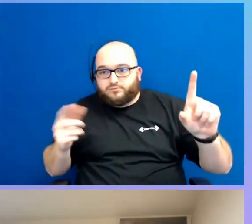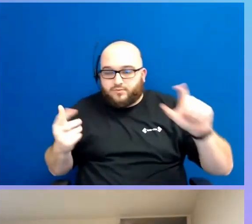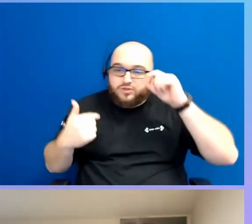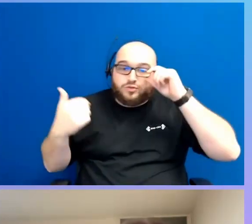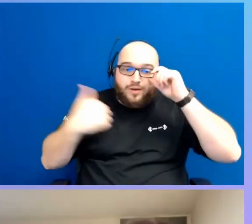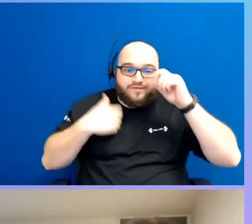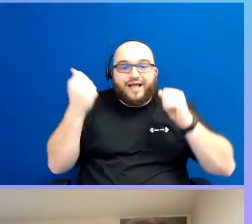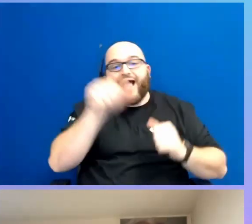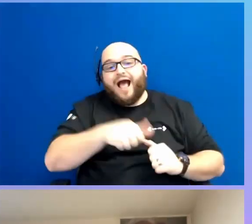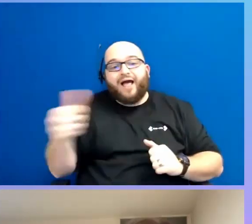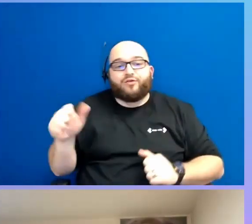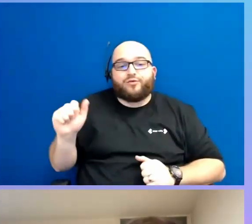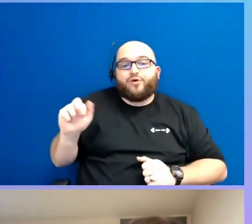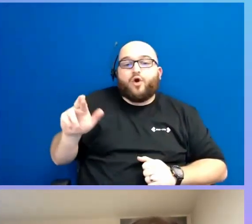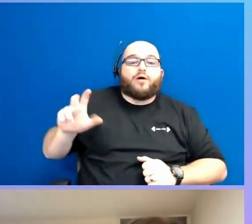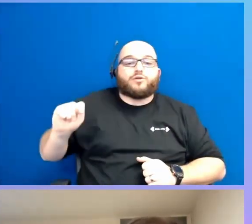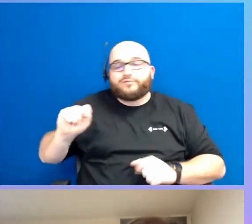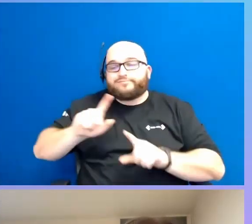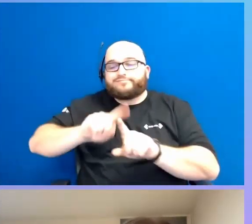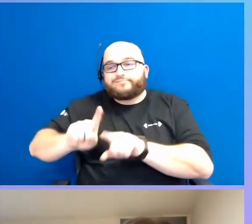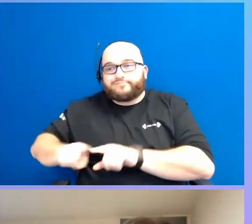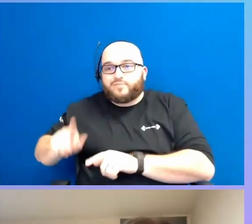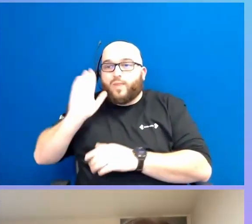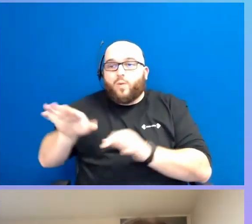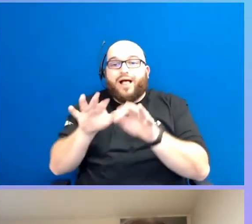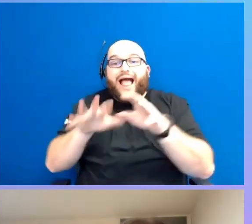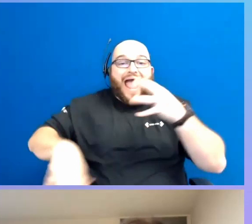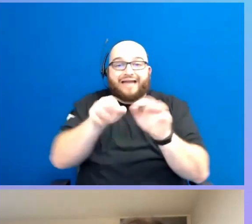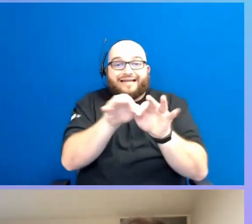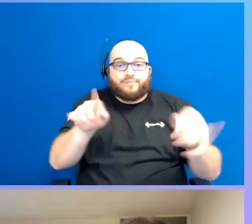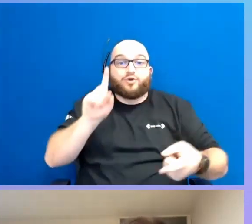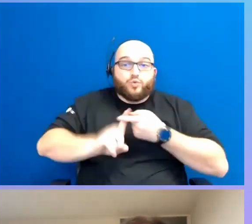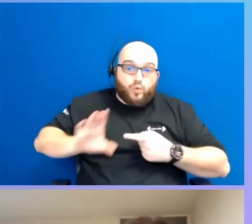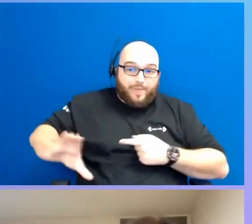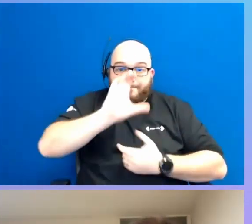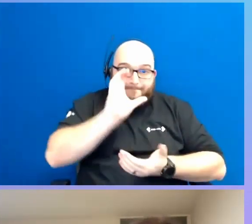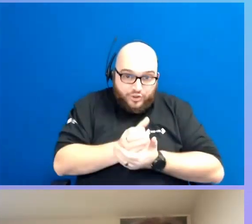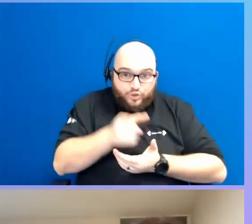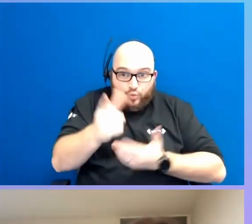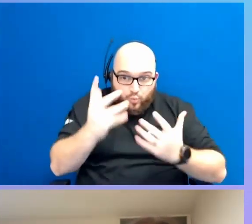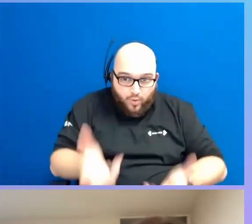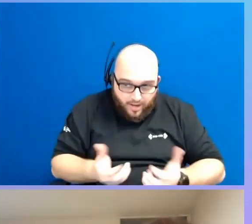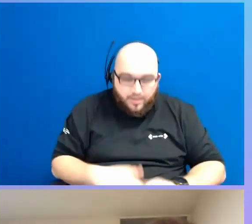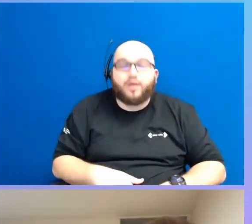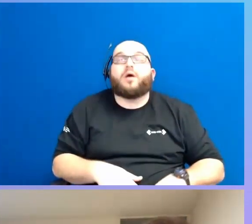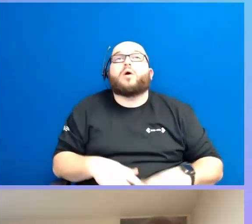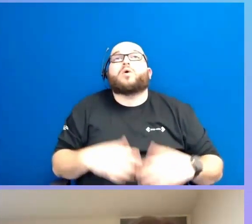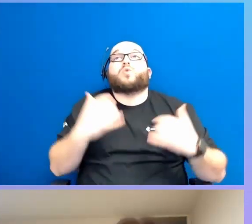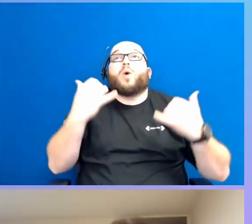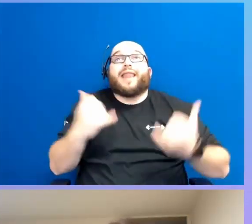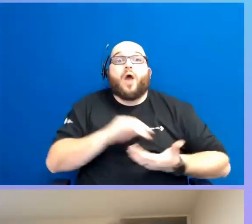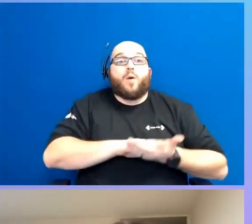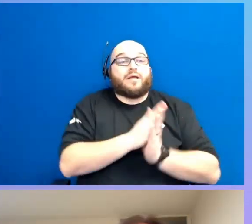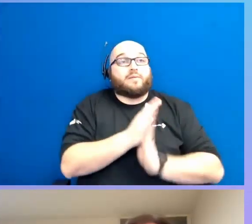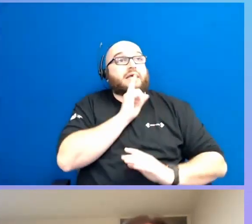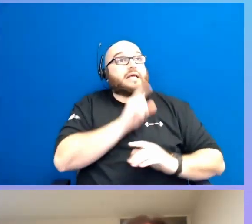services out there too that will caption your images for you. And so the question becomes not just, is there a text